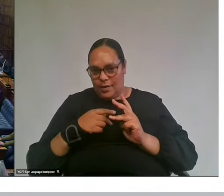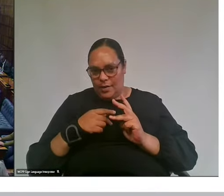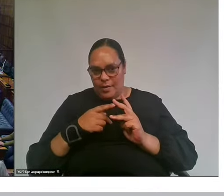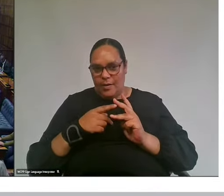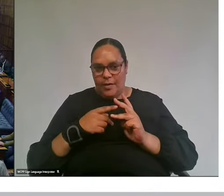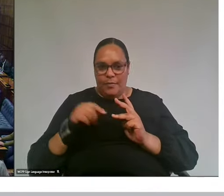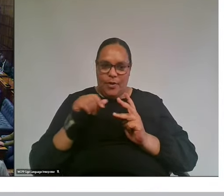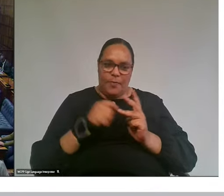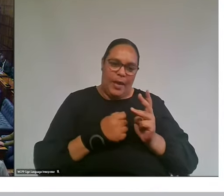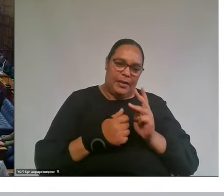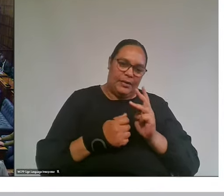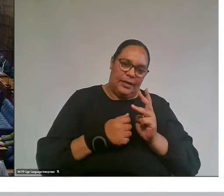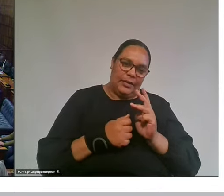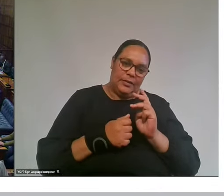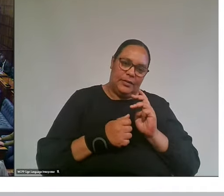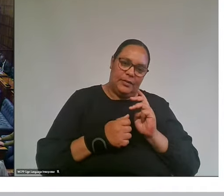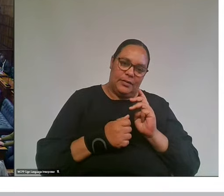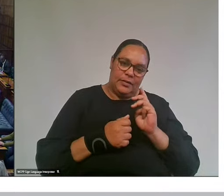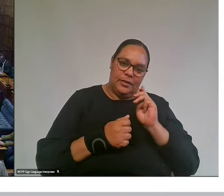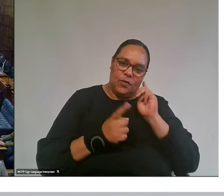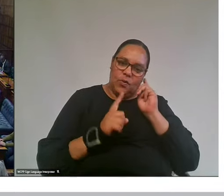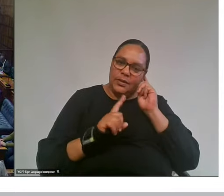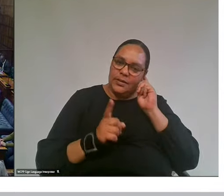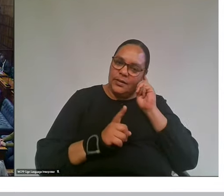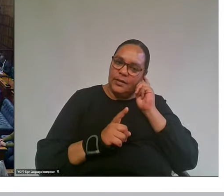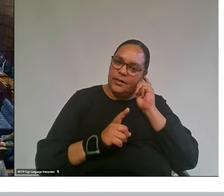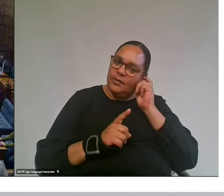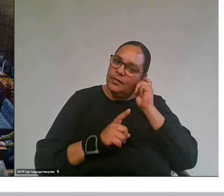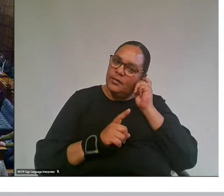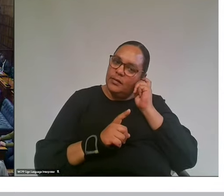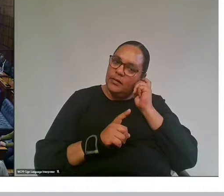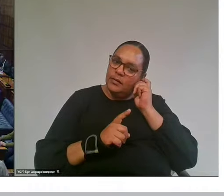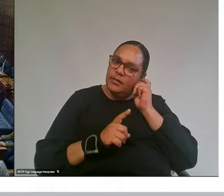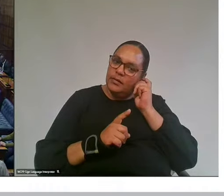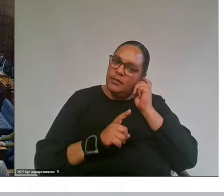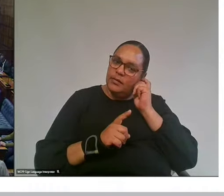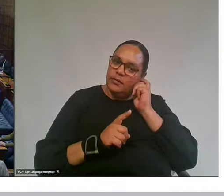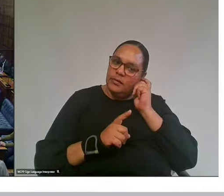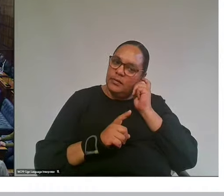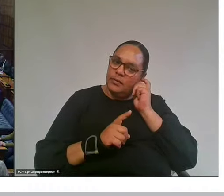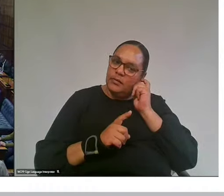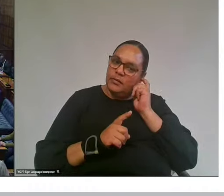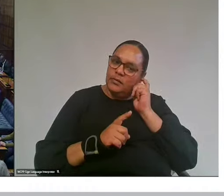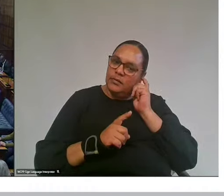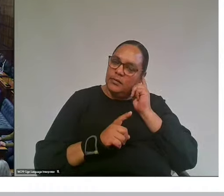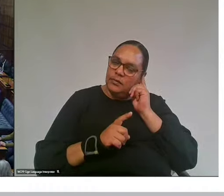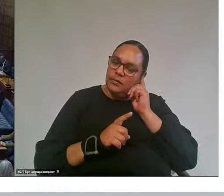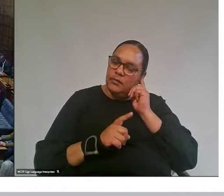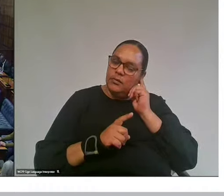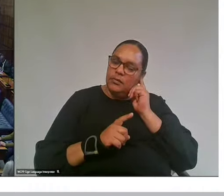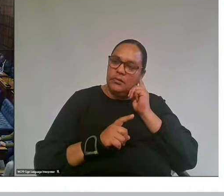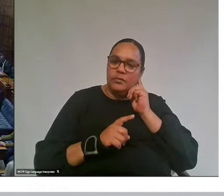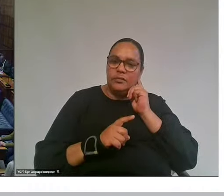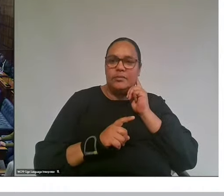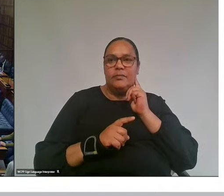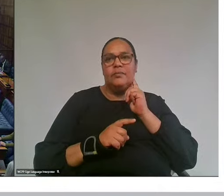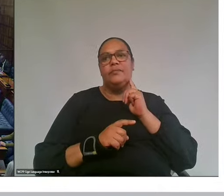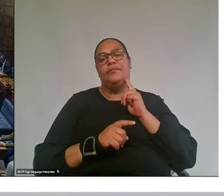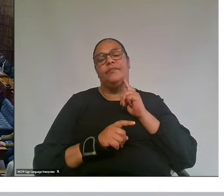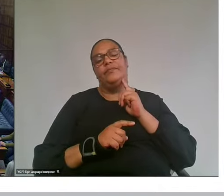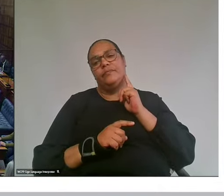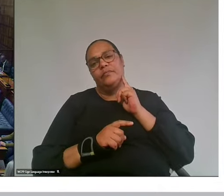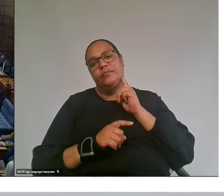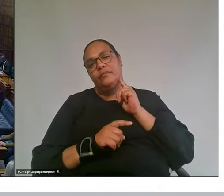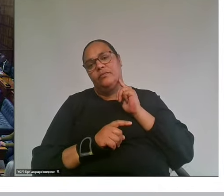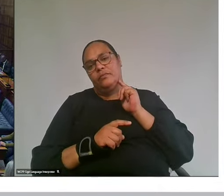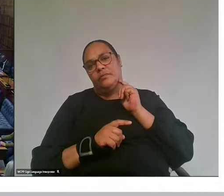text again um give me one second uh EXO there we go um I just want to give you some